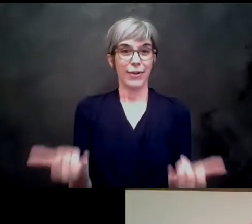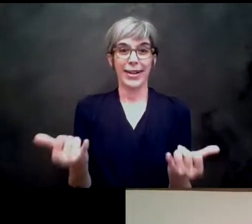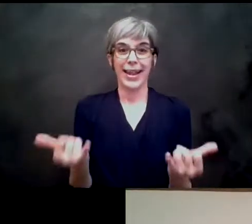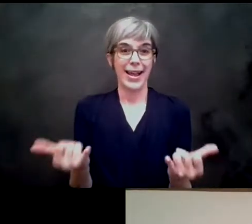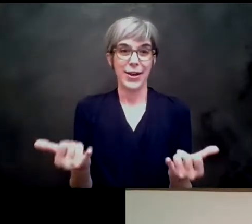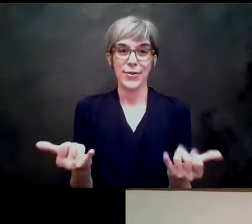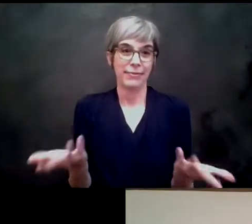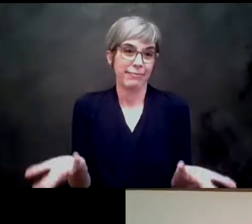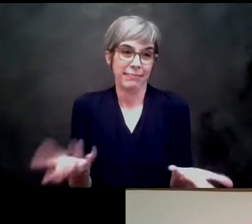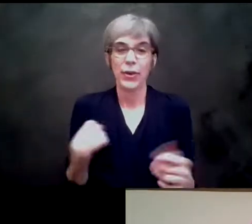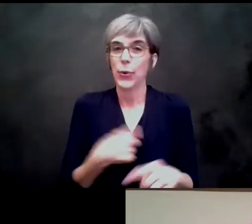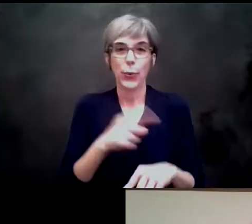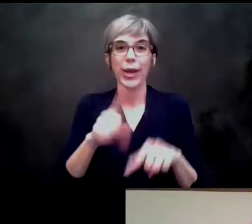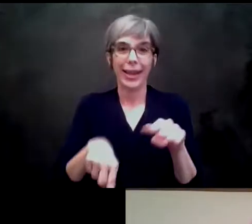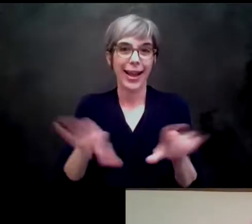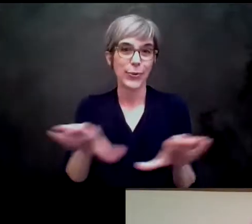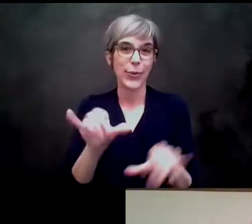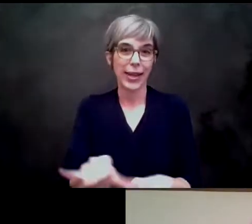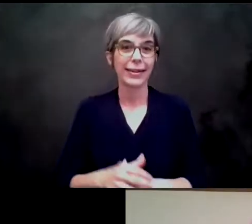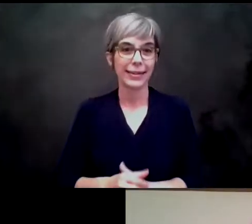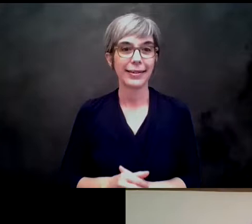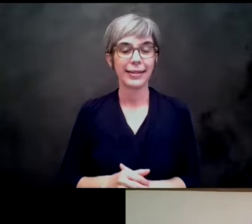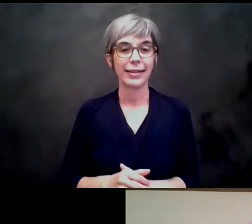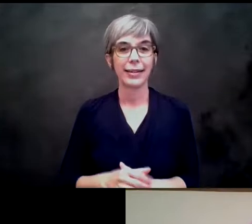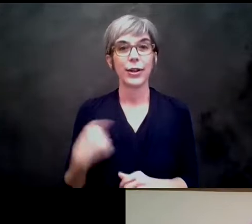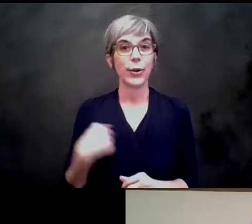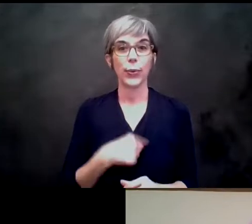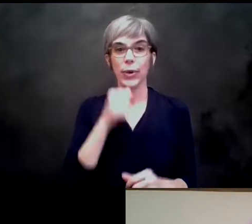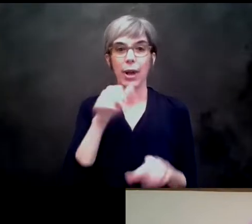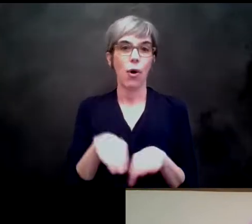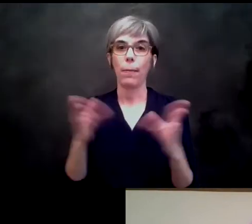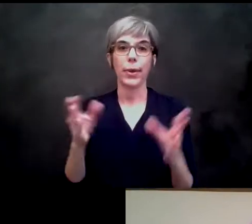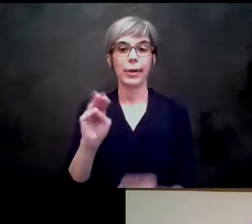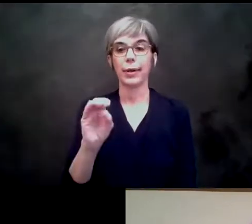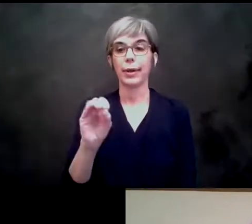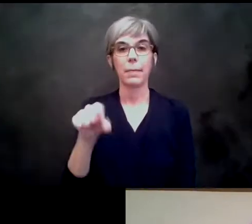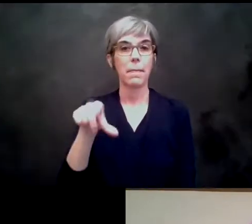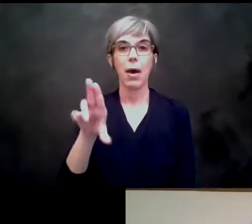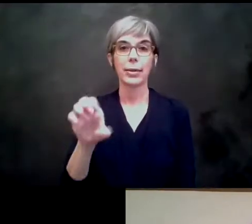that is not happening. We are not open at the mosque at all. So